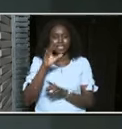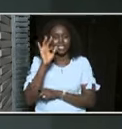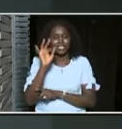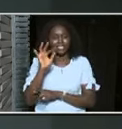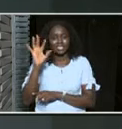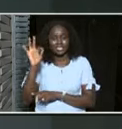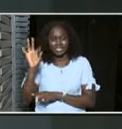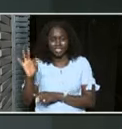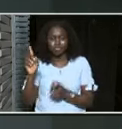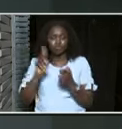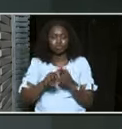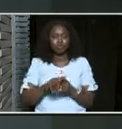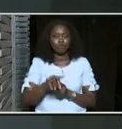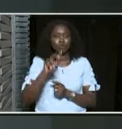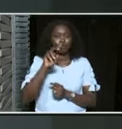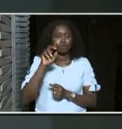1999 to